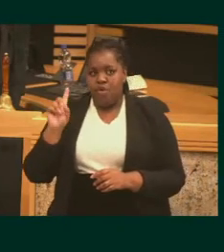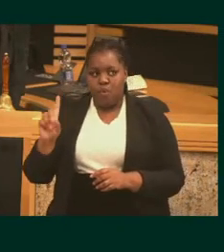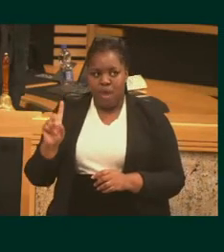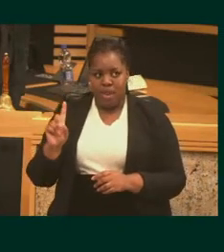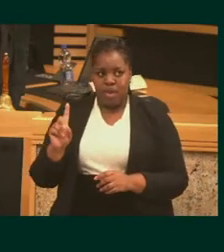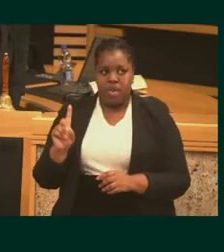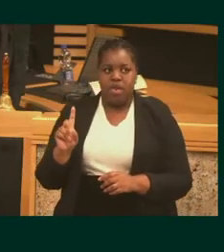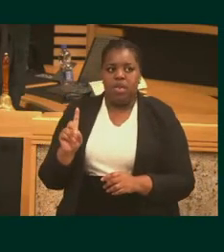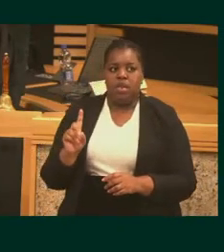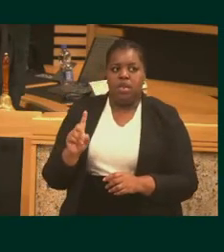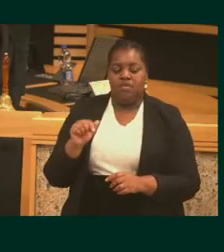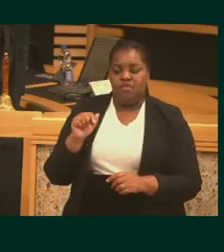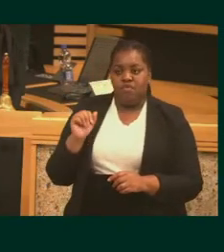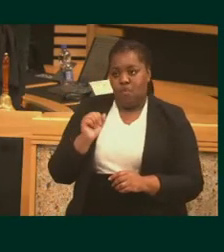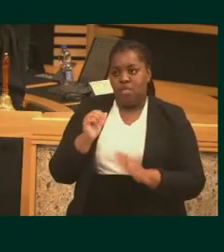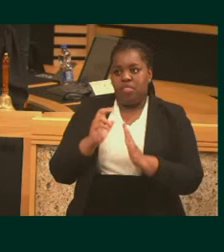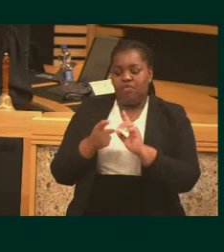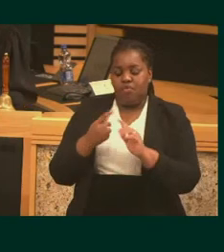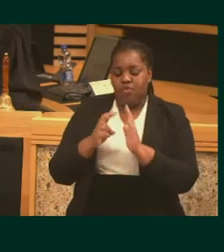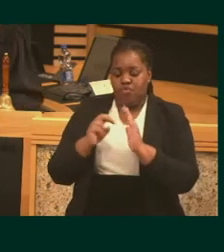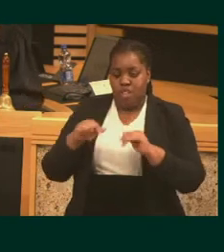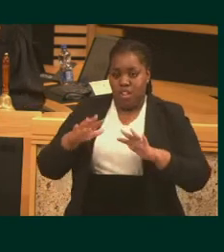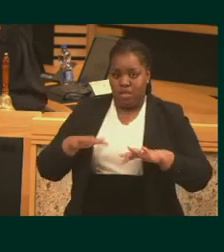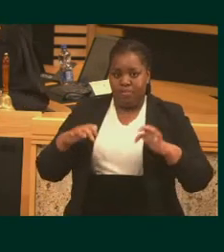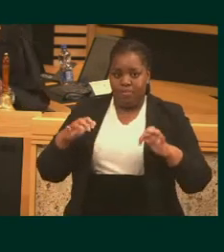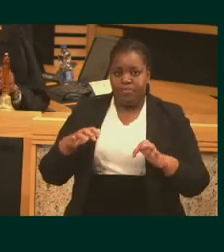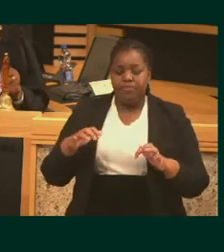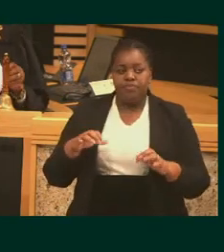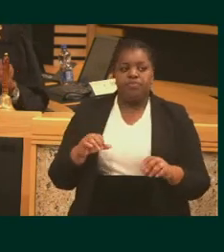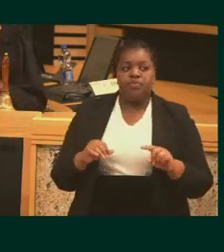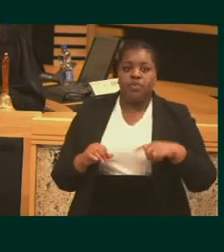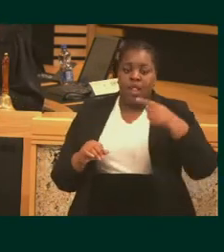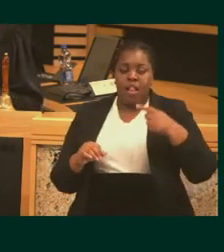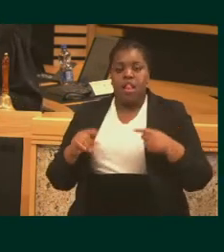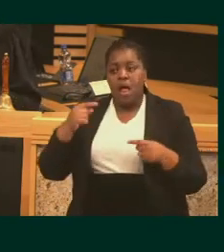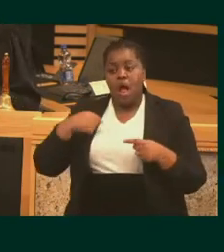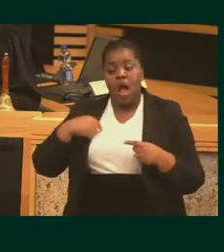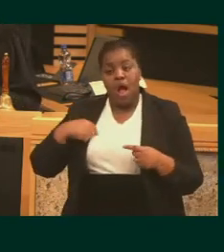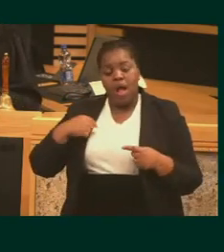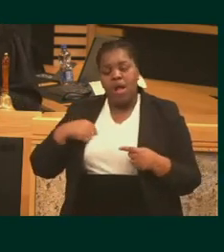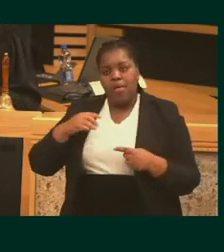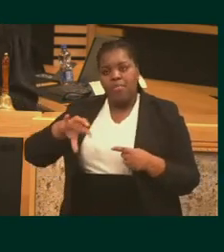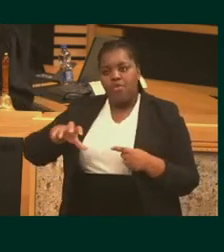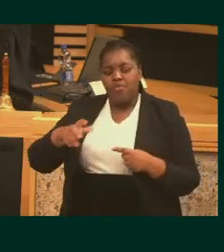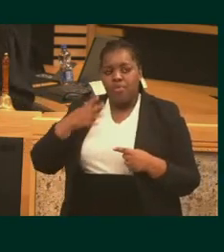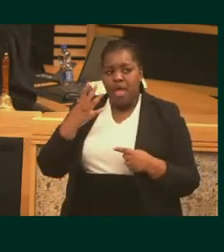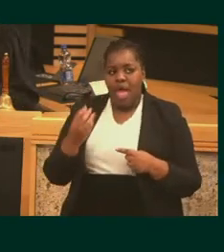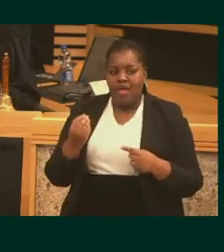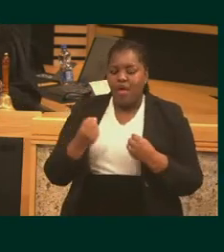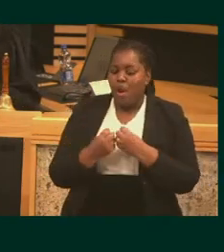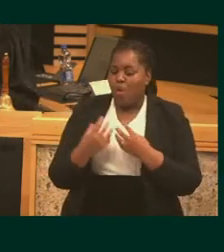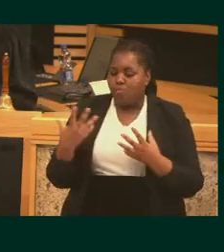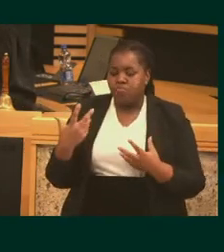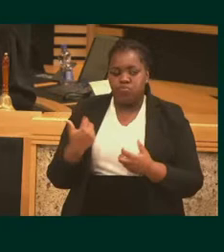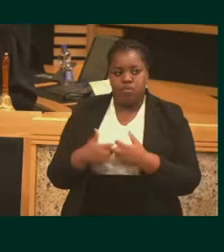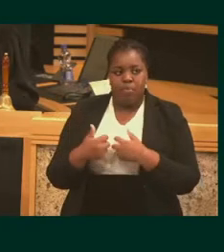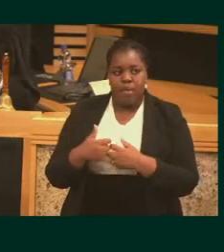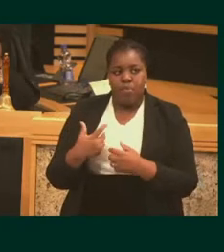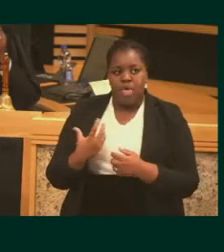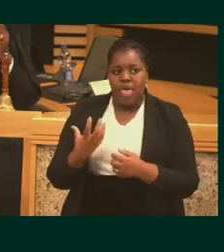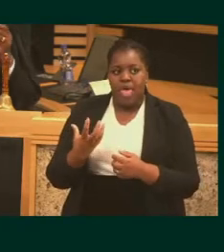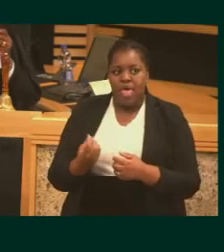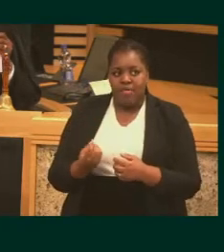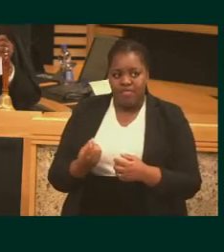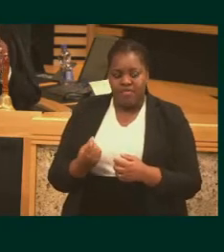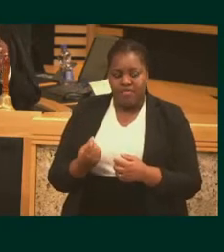rules of this house noting one that our province is facing worsening cost of living crisis that is leading to